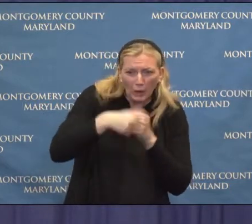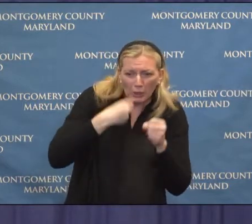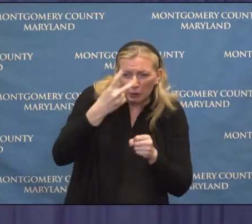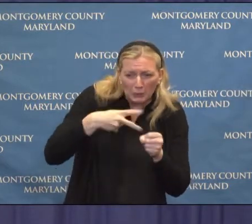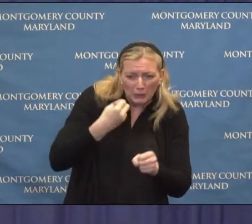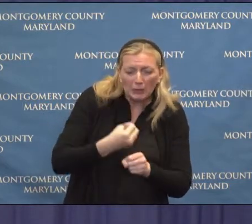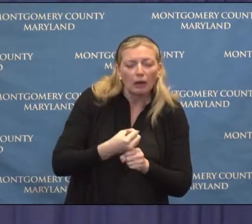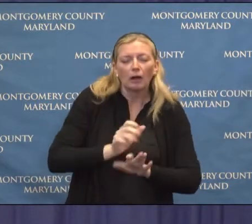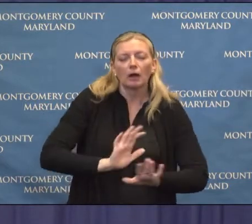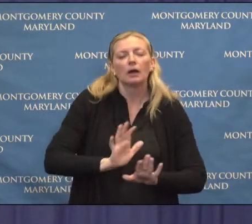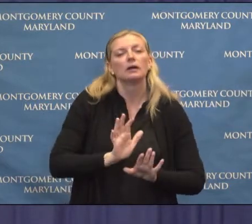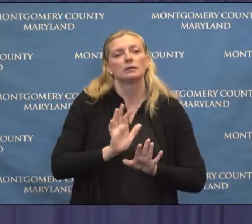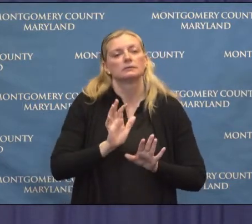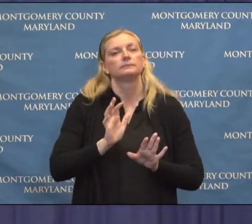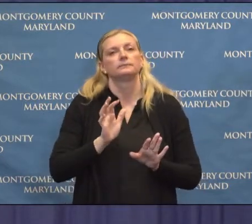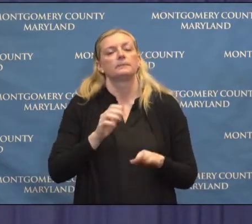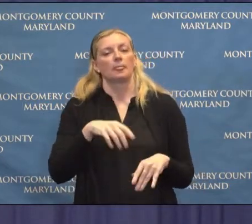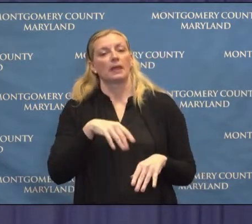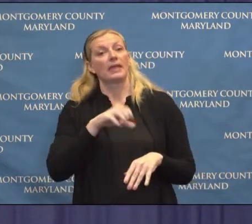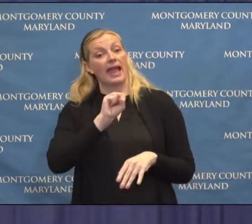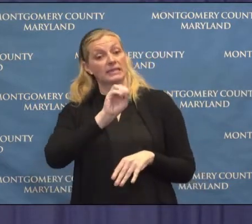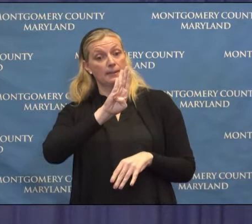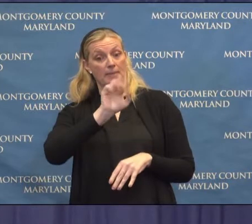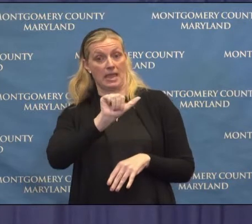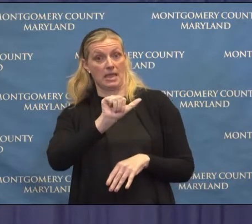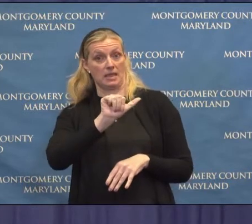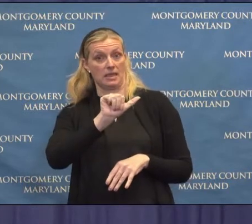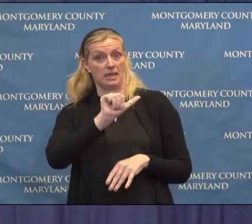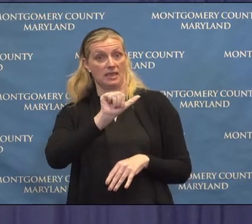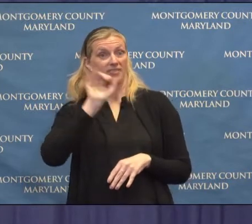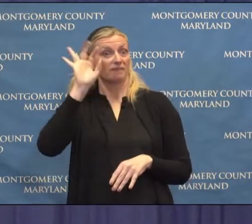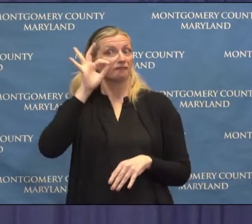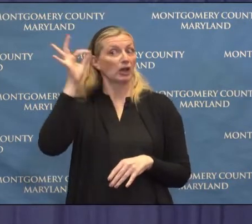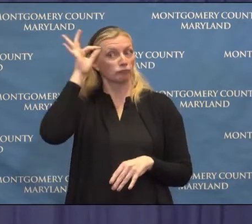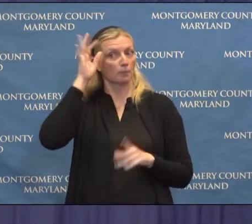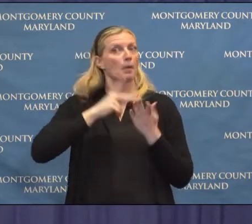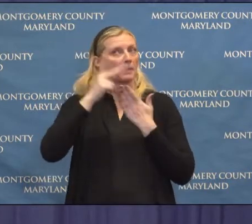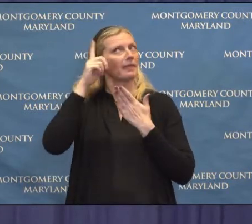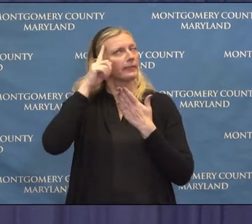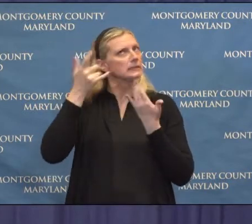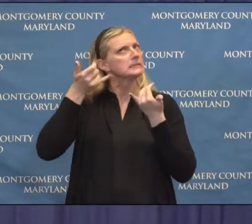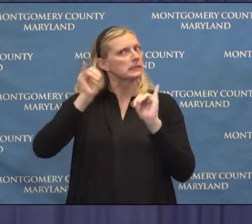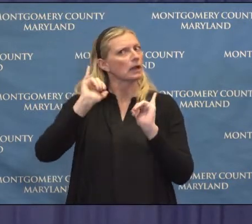the federal program with SBA, I believe, is still open. Our program